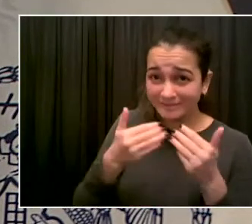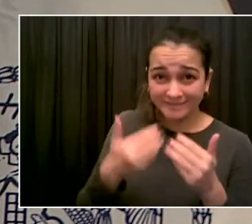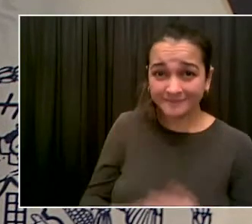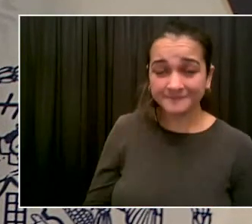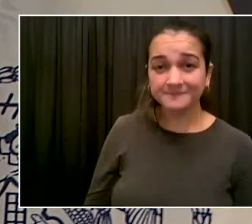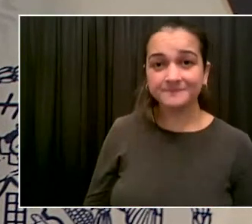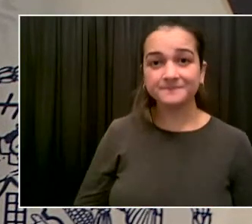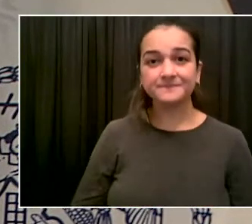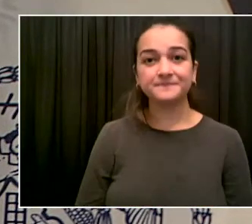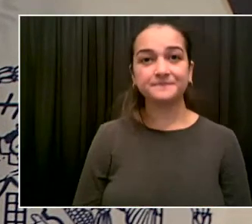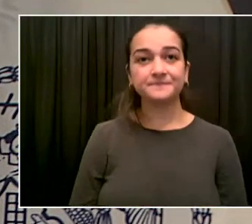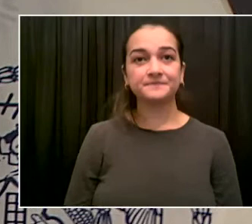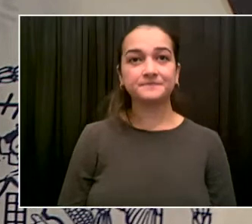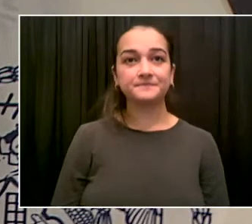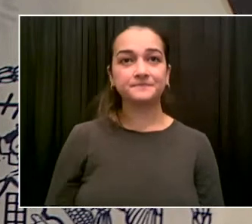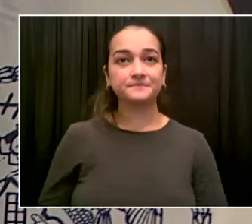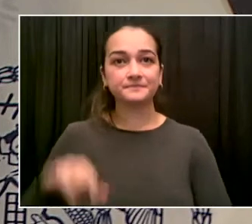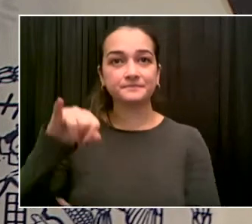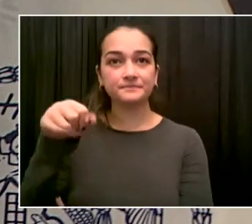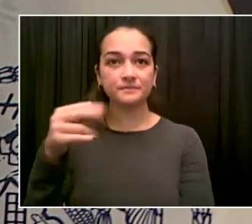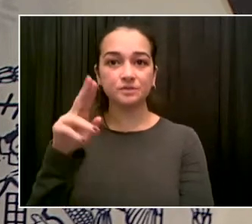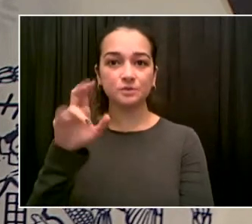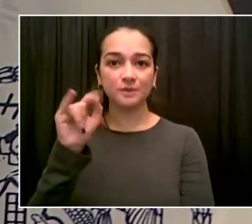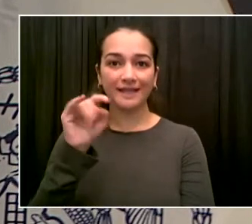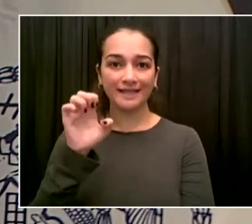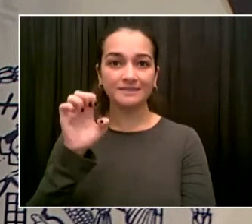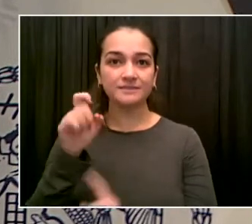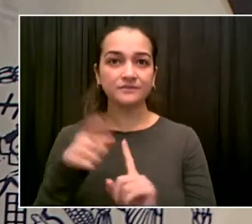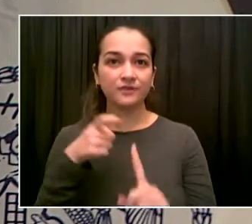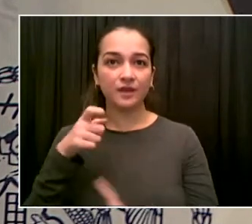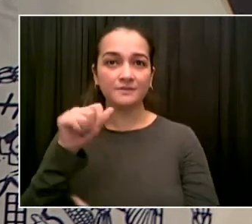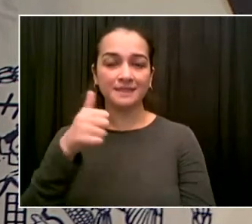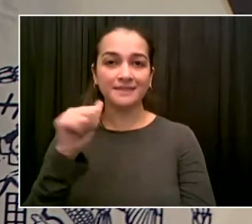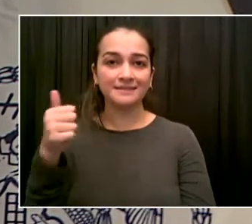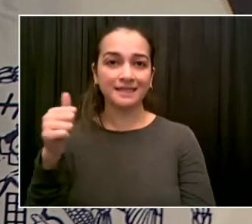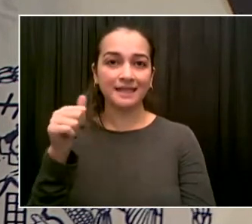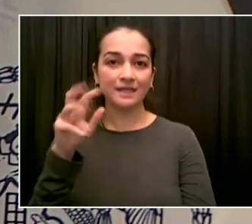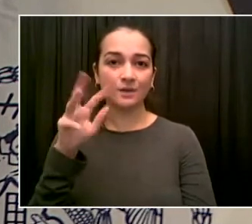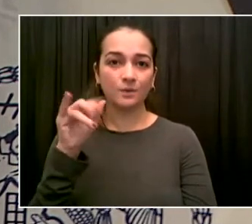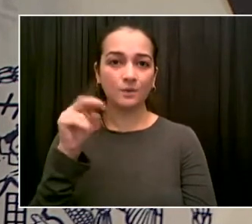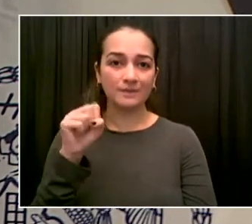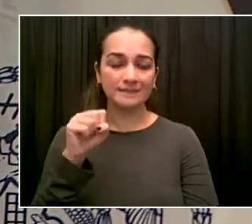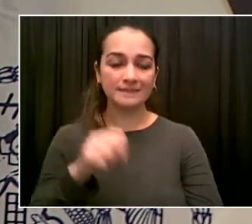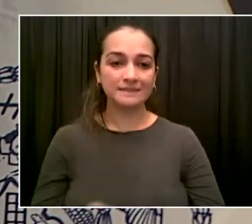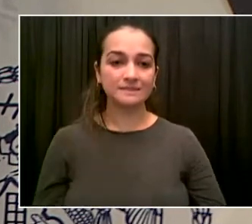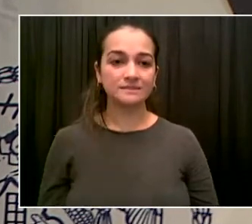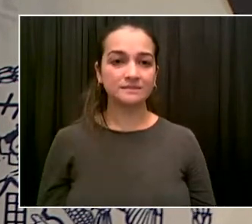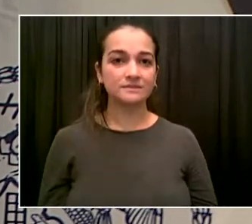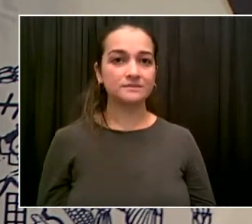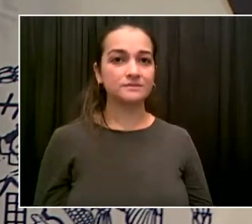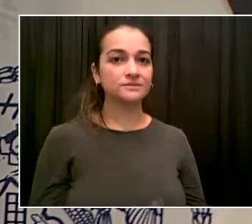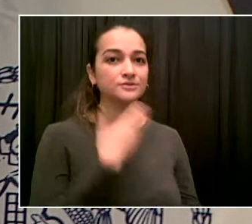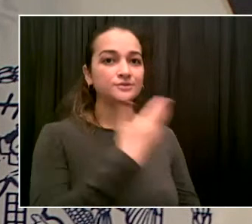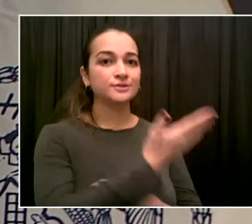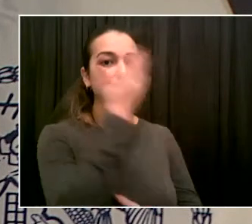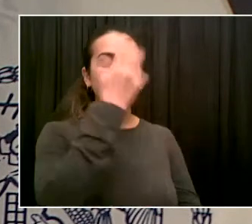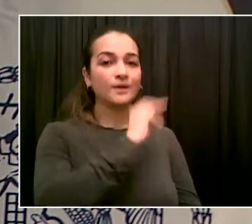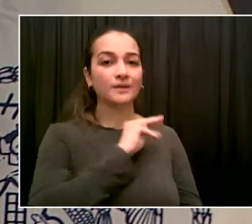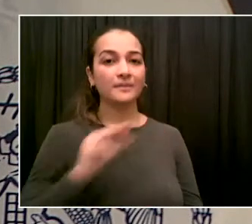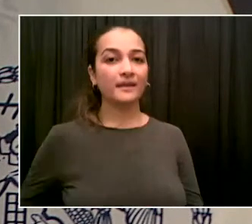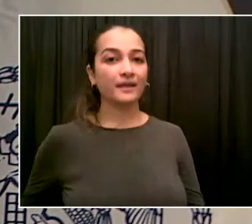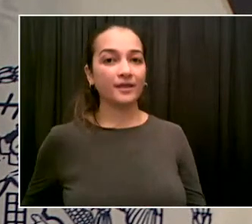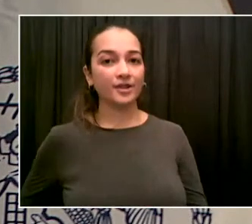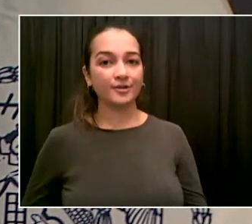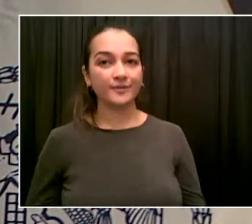Yes, hi. Good morning, Mr. Mayor and everyone on the call. We are hearing about reports of vandalism at